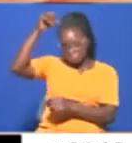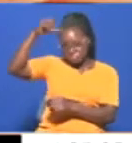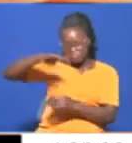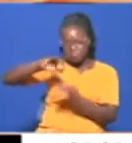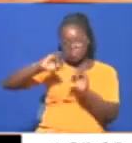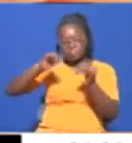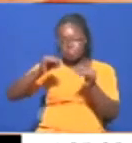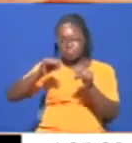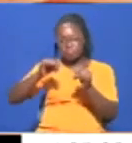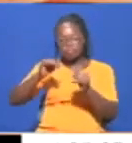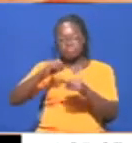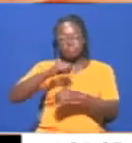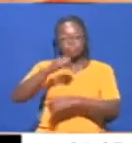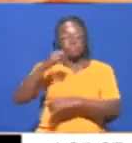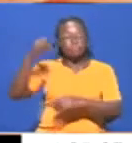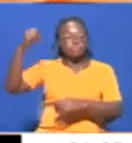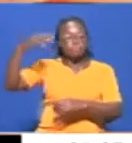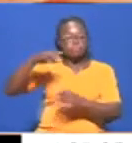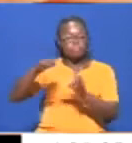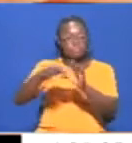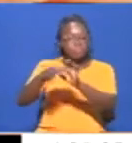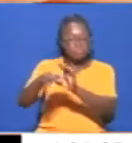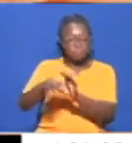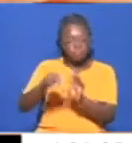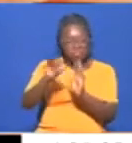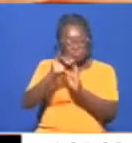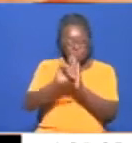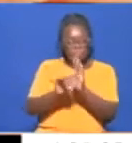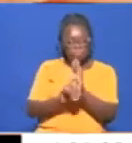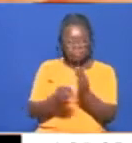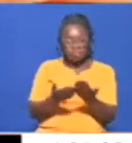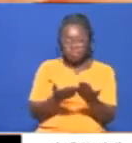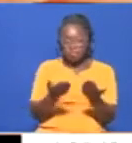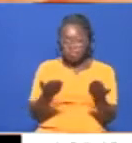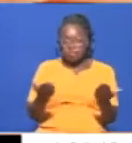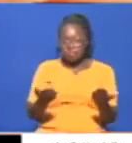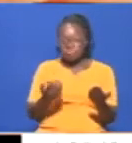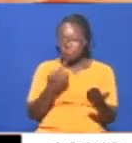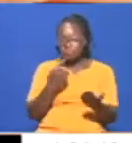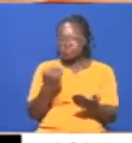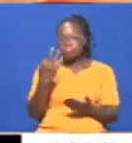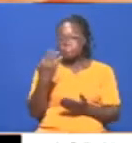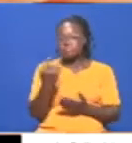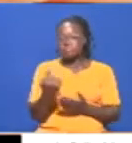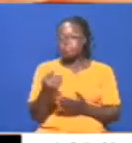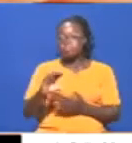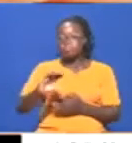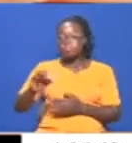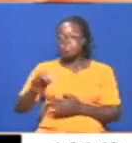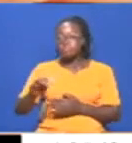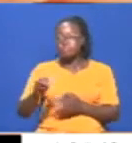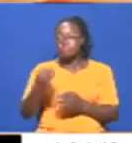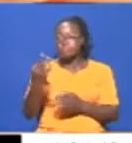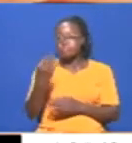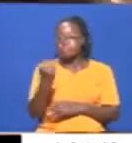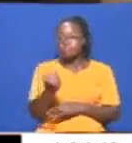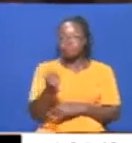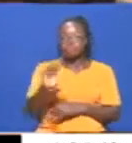Energy Corporation has identified the facilities in 131 constituencies in 35